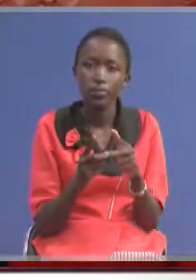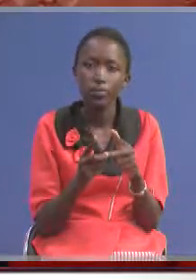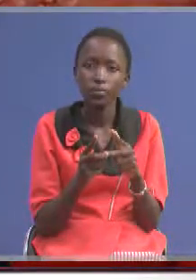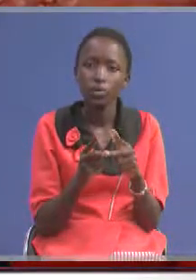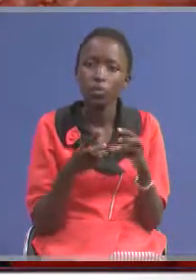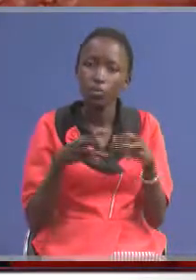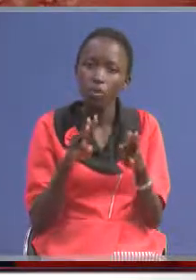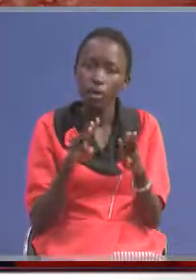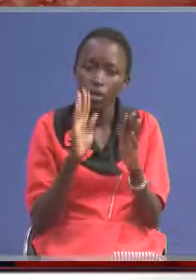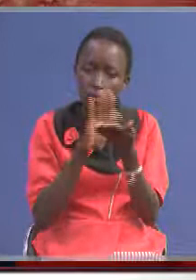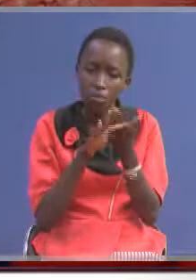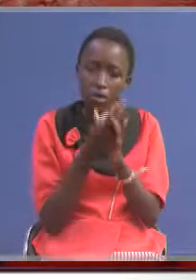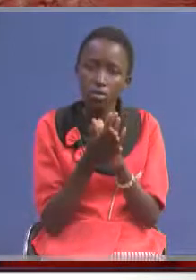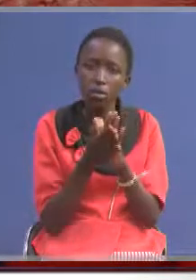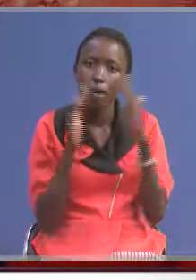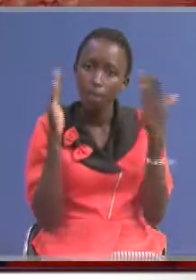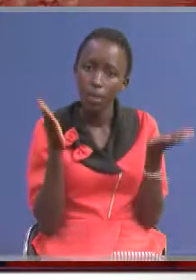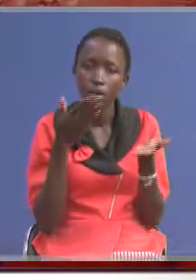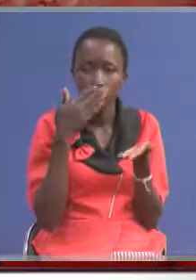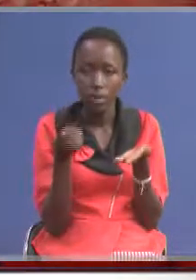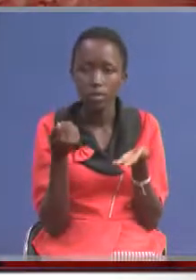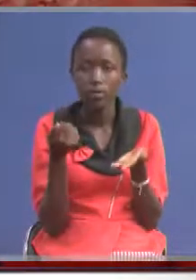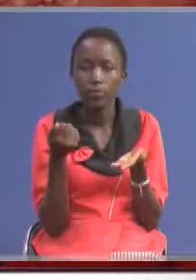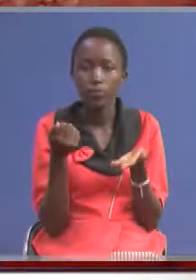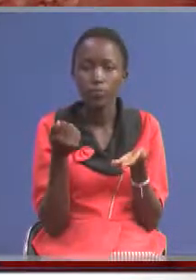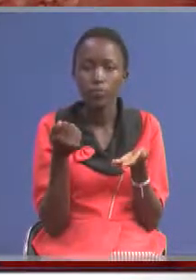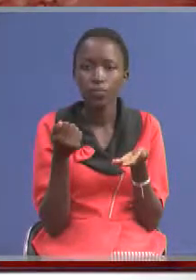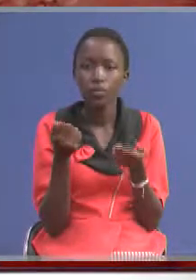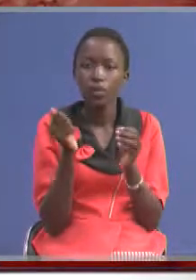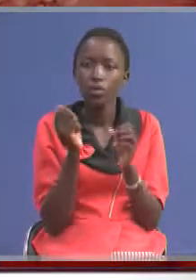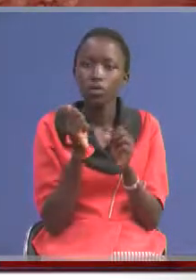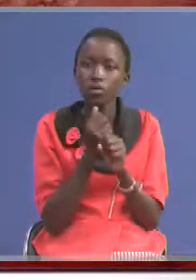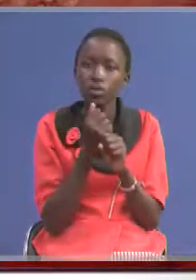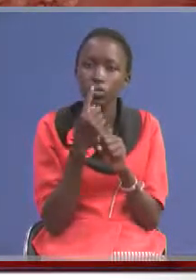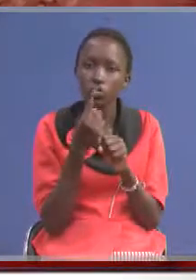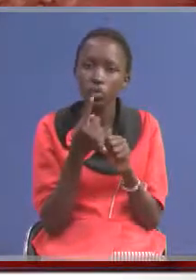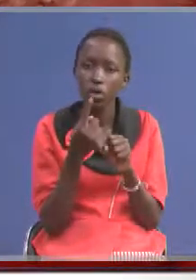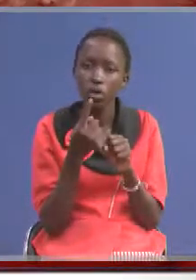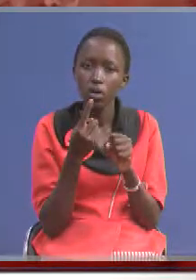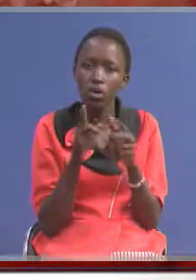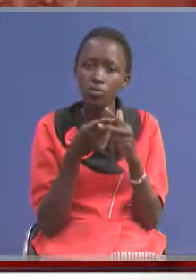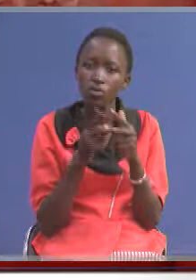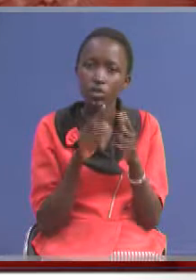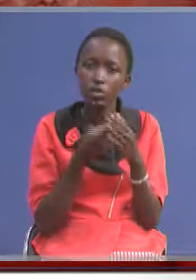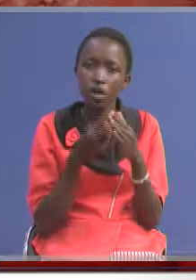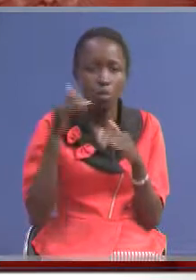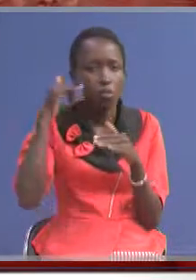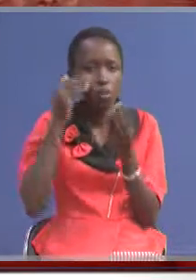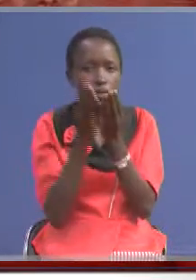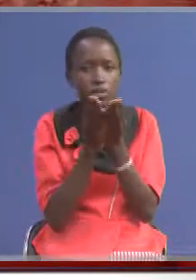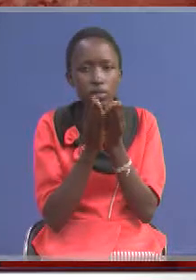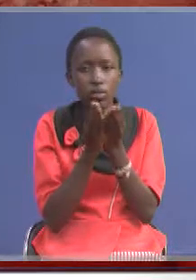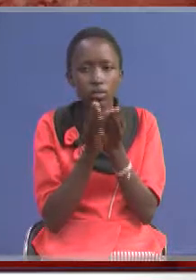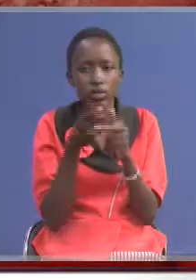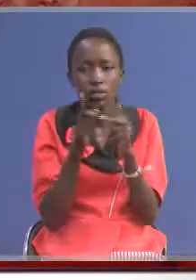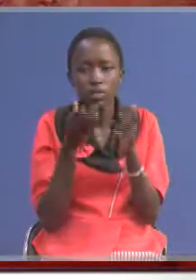path of becoming bigger and better. I mentioned that in the fixed mobile service, we are starting